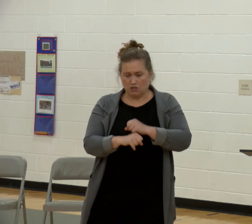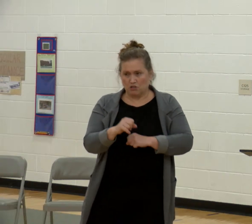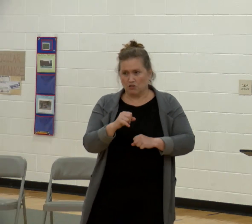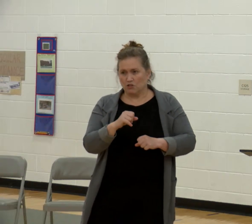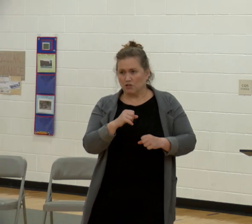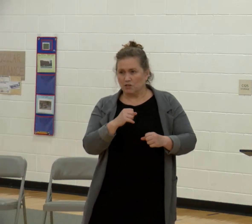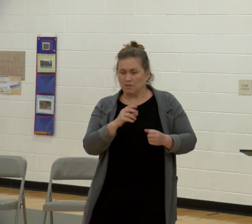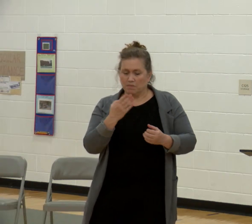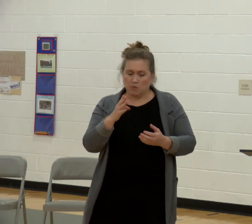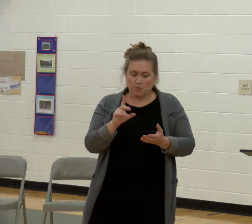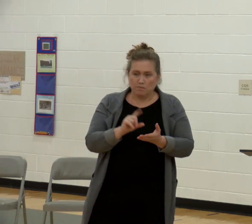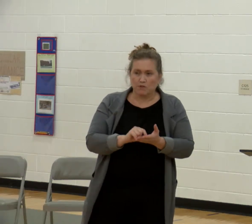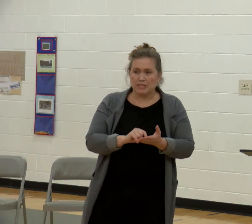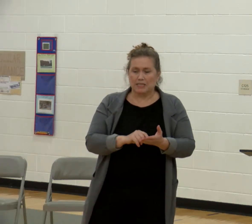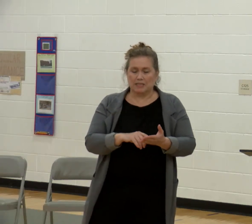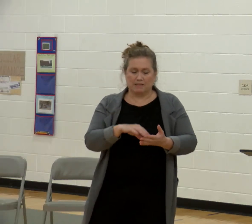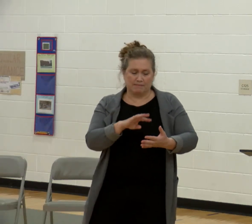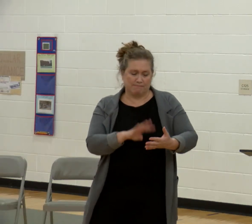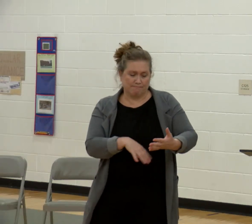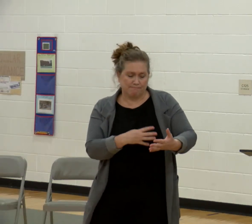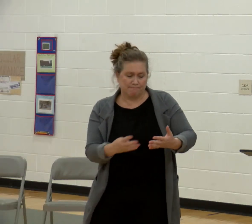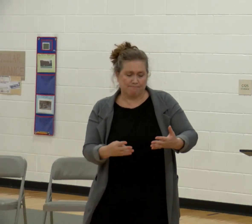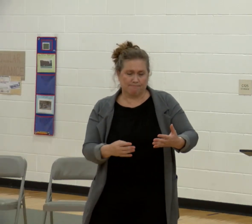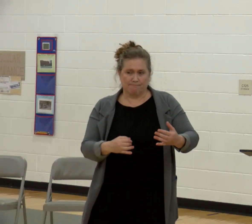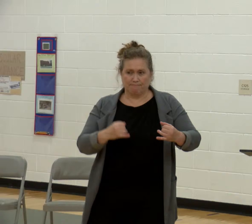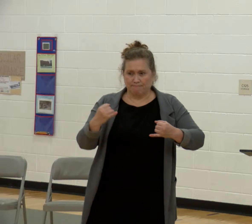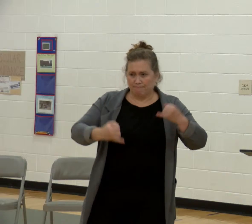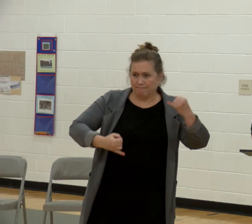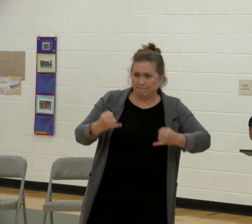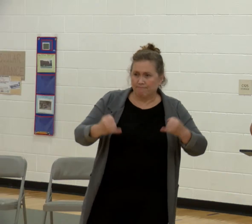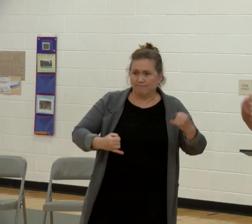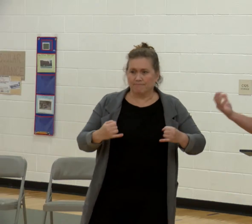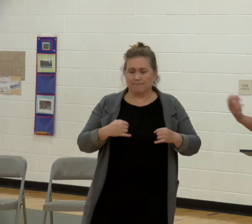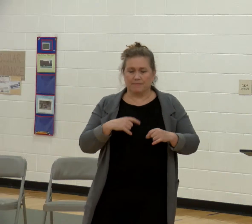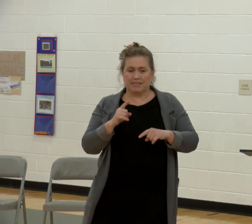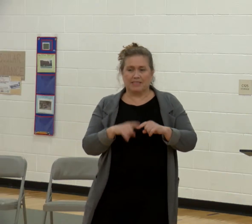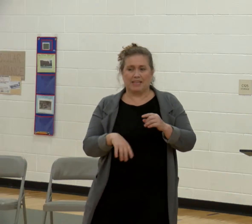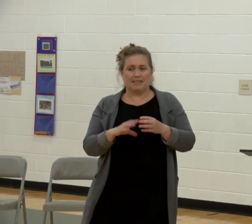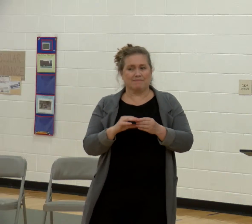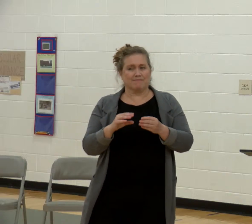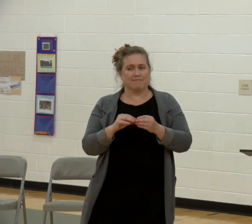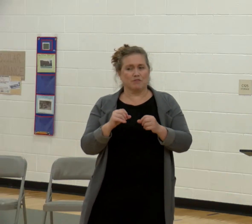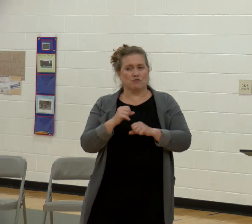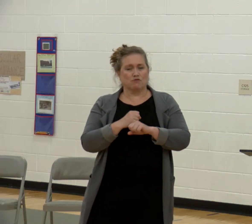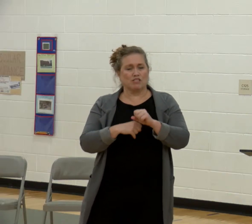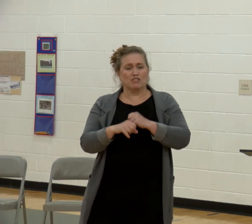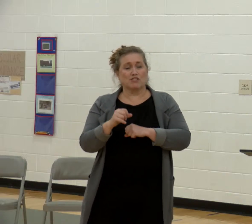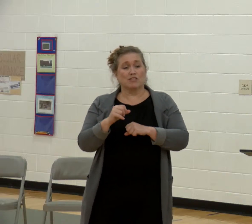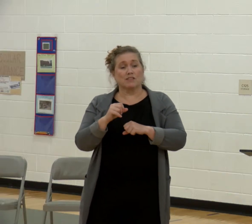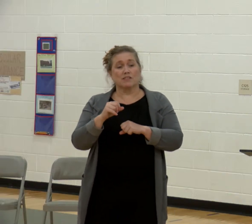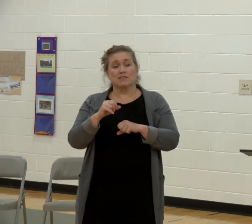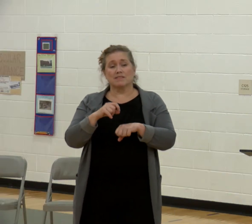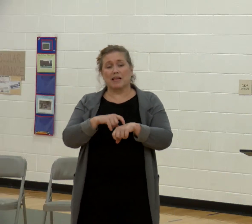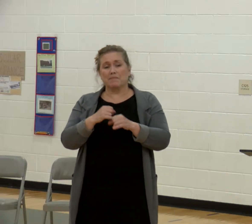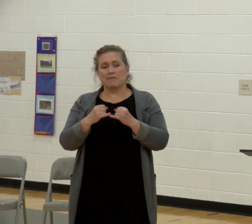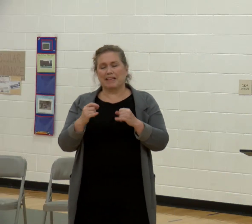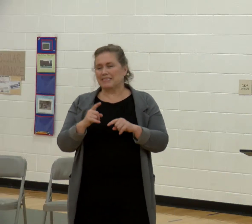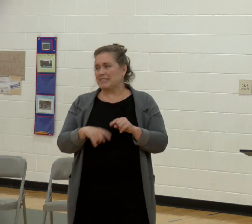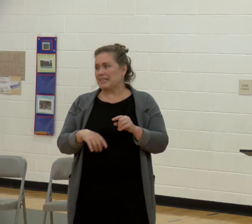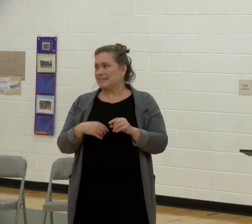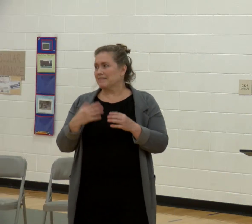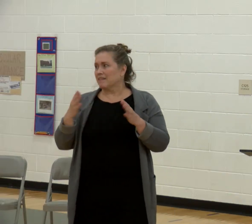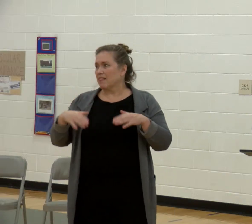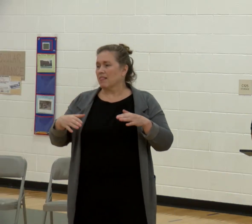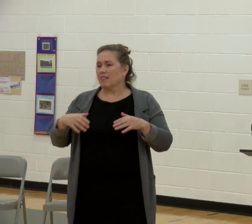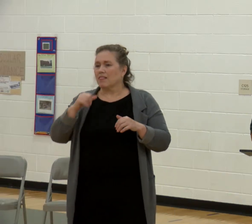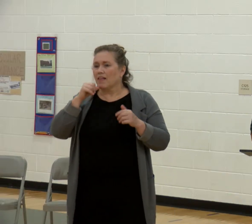bid, I can't really speak to the construction timeline, but Dave might have a better answer on how long it